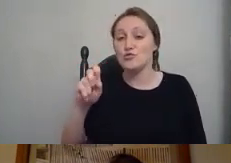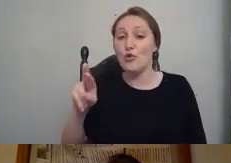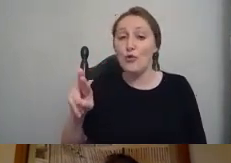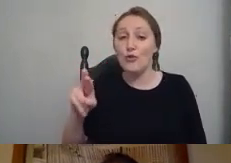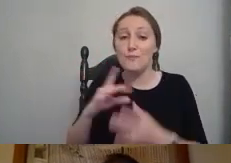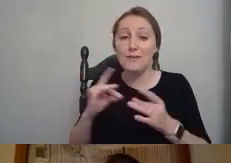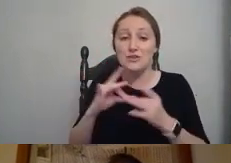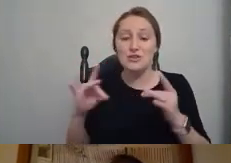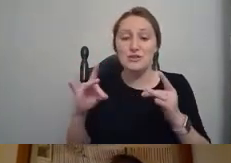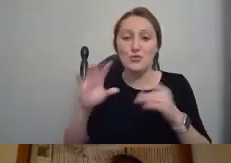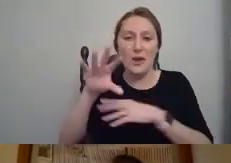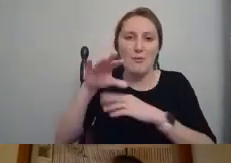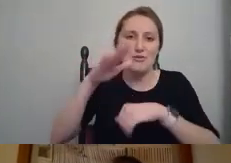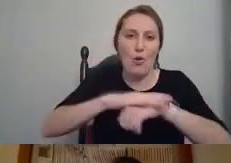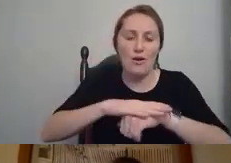for our kids.